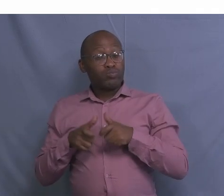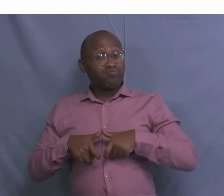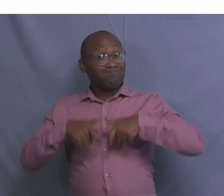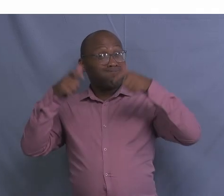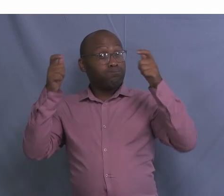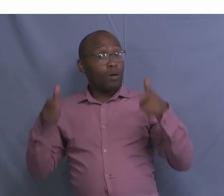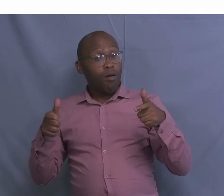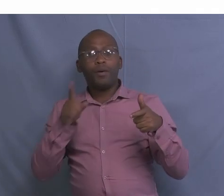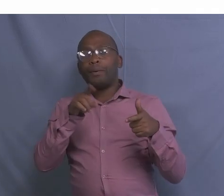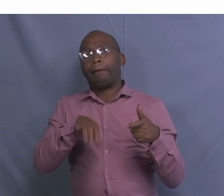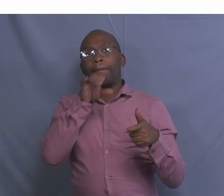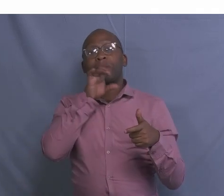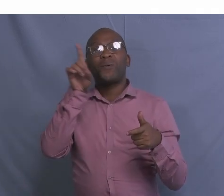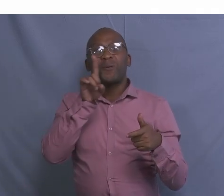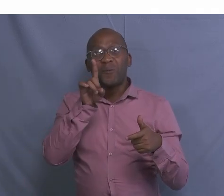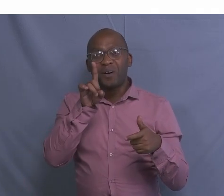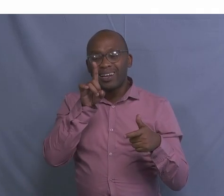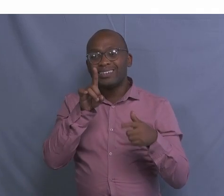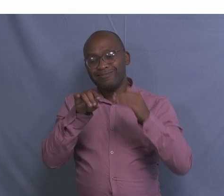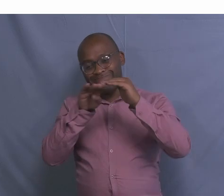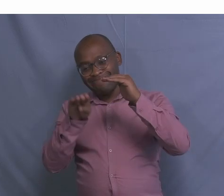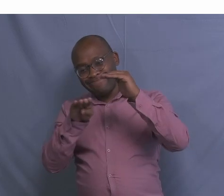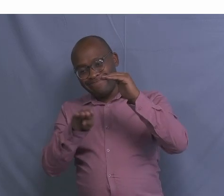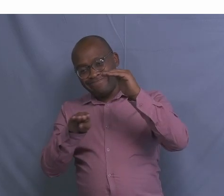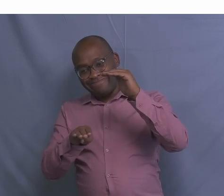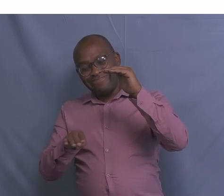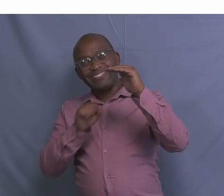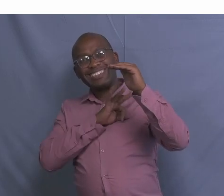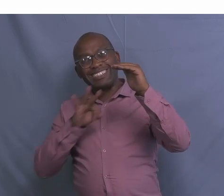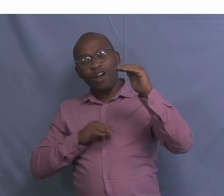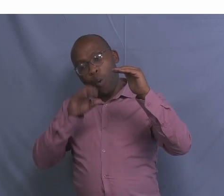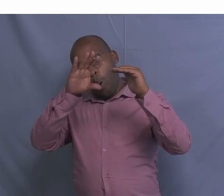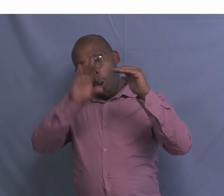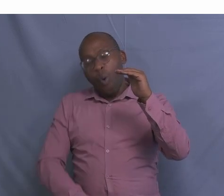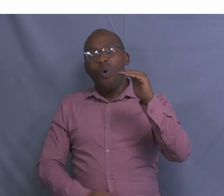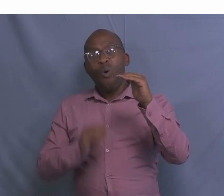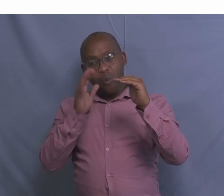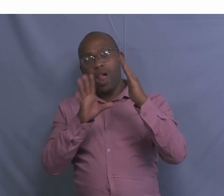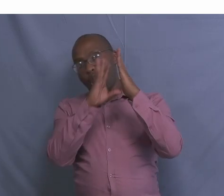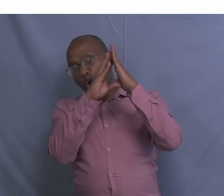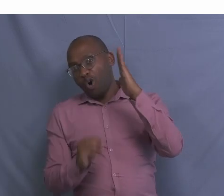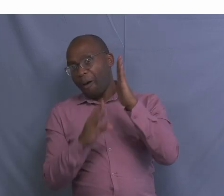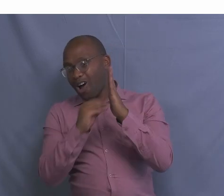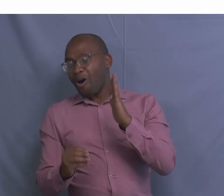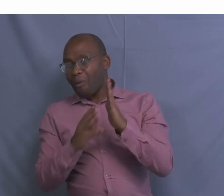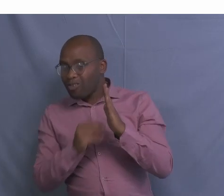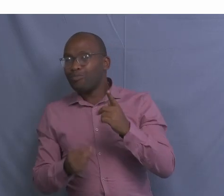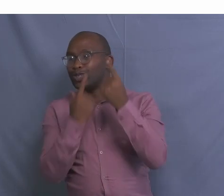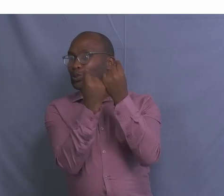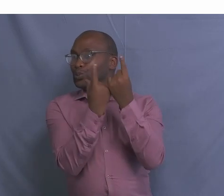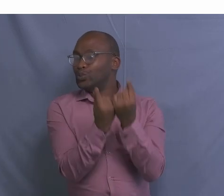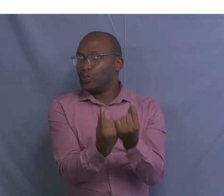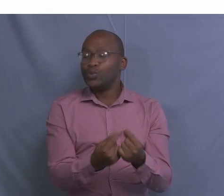that culture is going to trickle down to the lower level employees. So we really, under no circumstances, want to